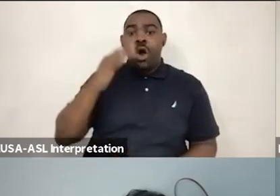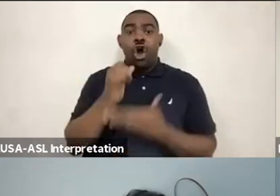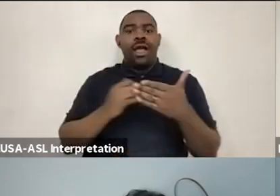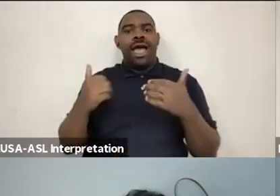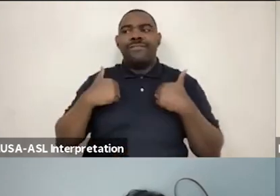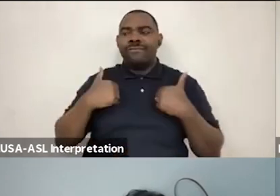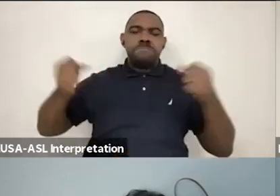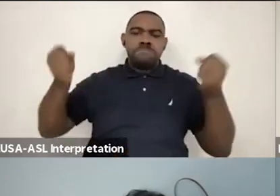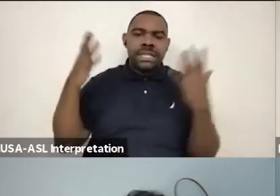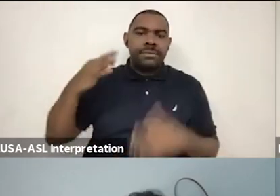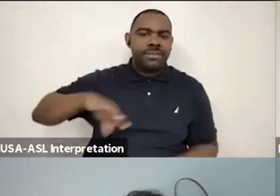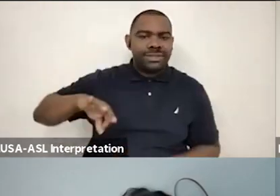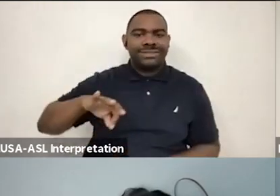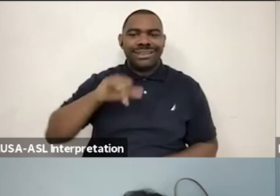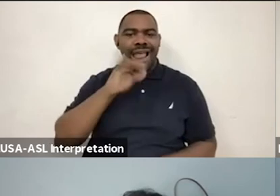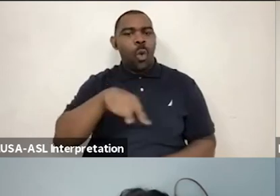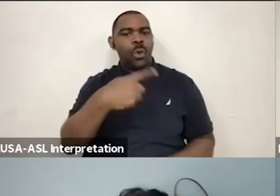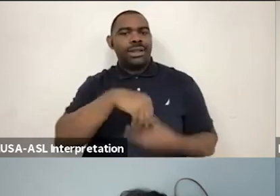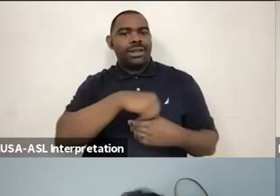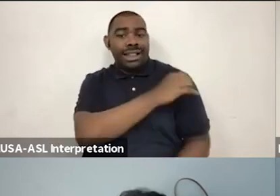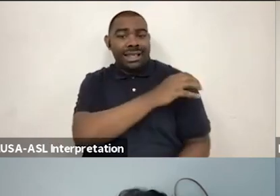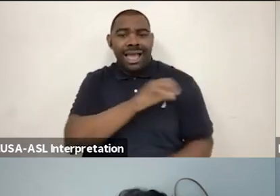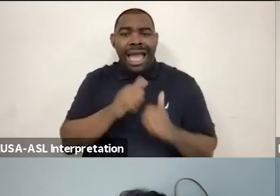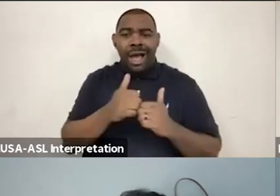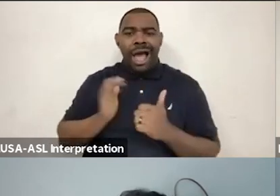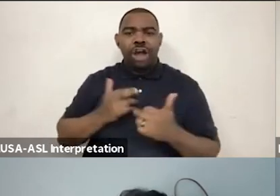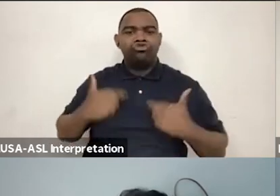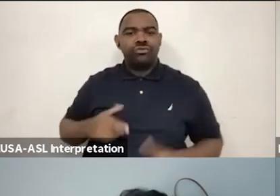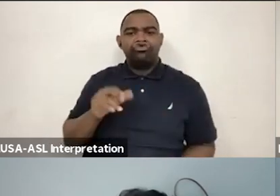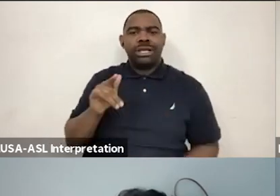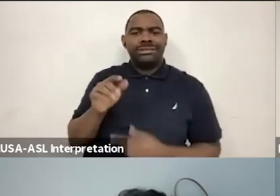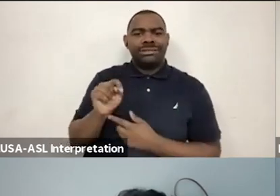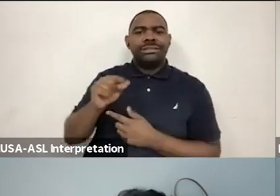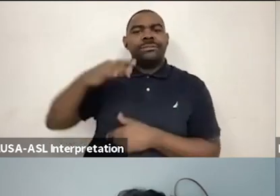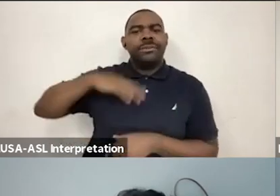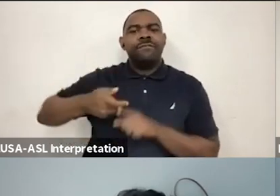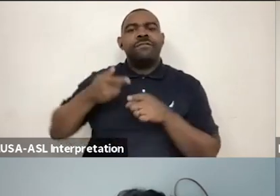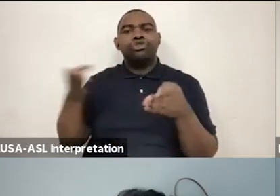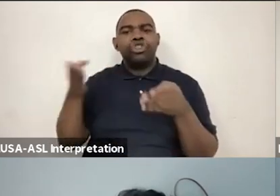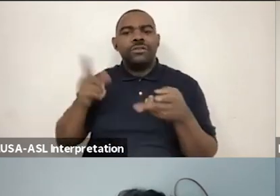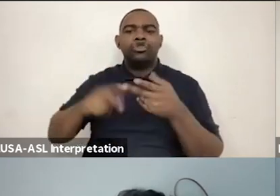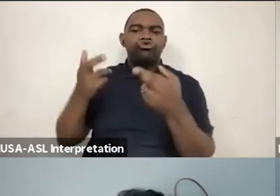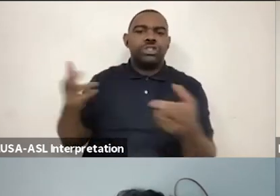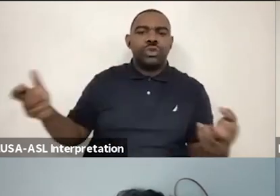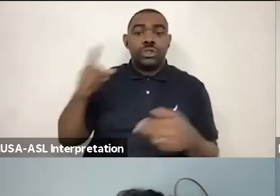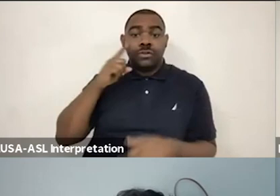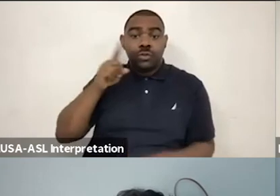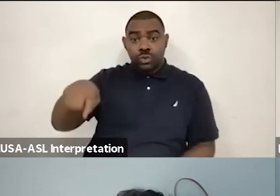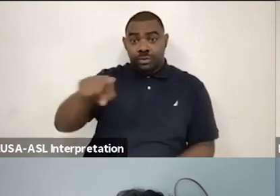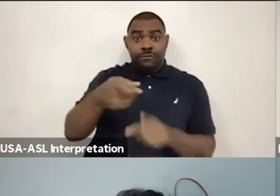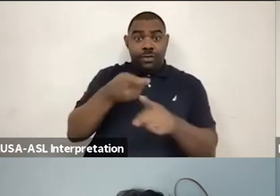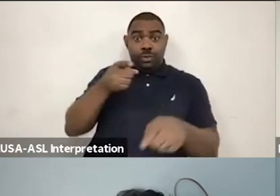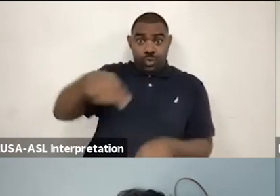has many benefits outside of working in a clinical setting. How would our residents be able to benefit from the services or resources of